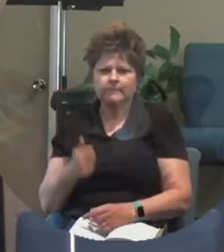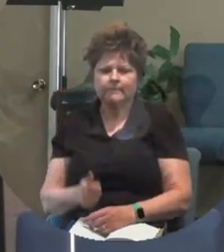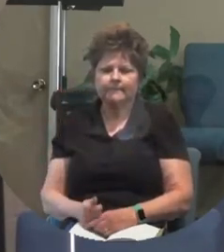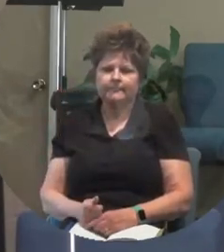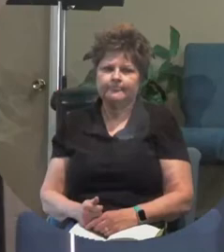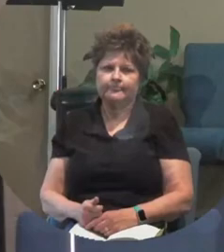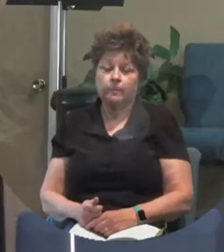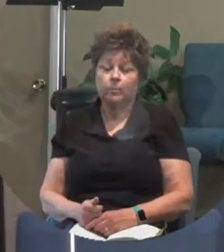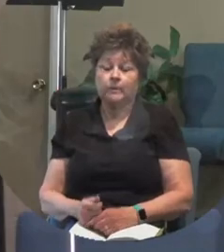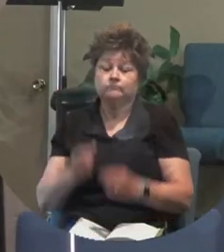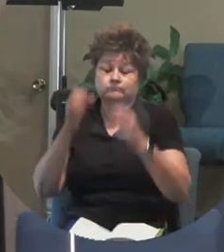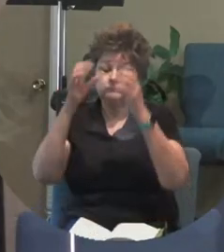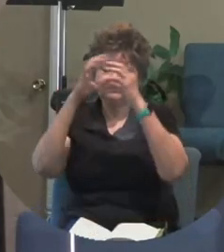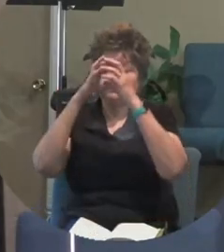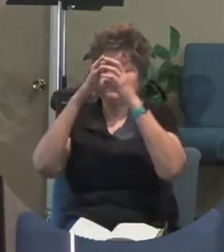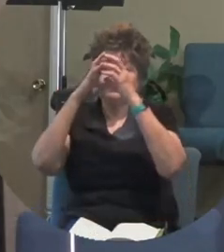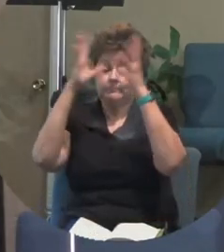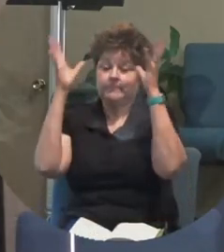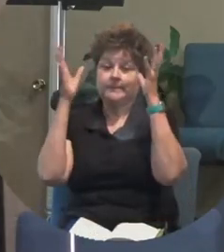Well, imagine God.